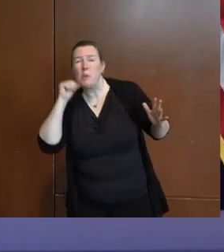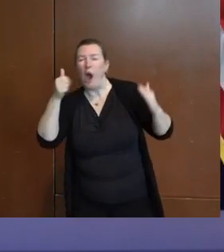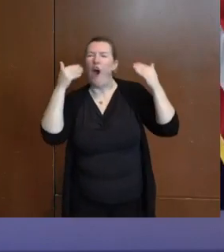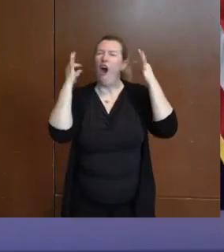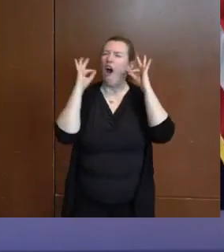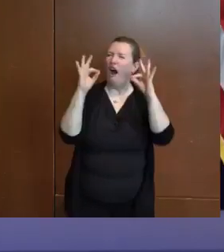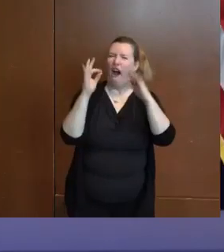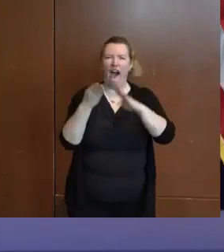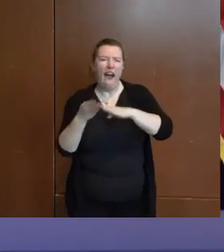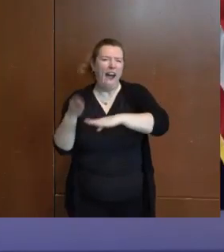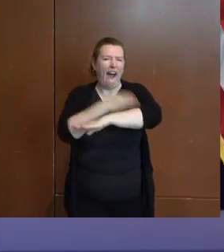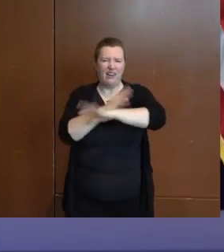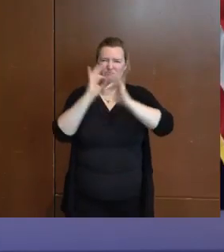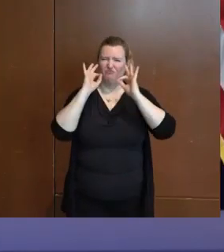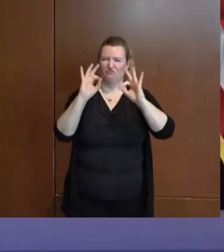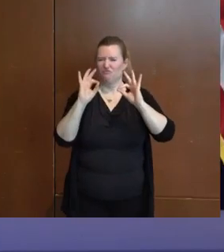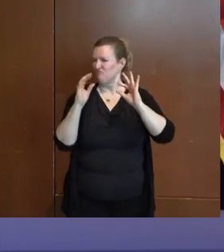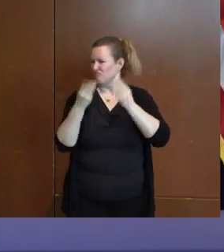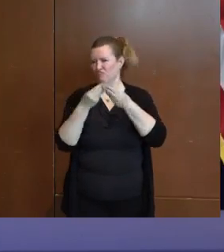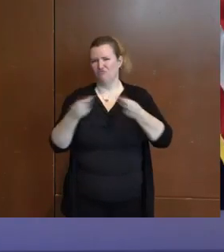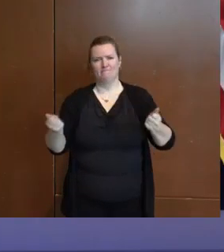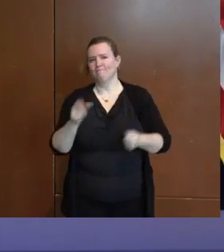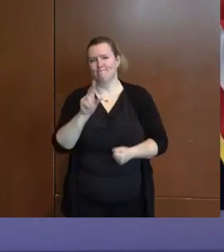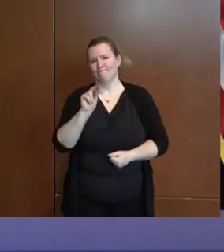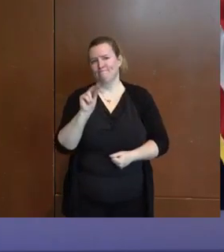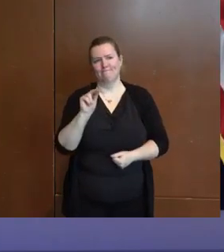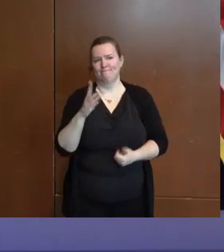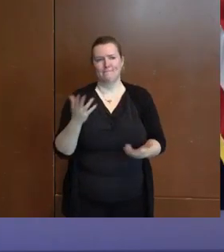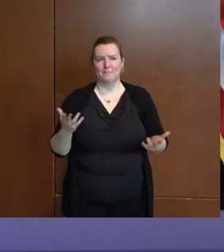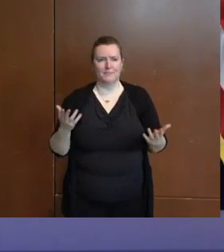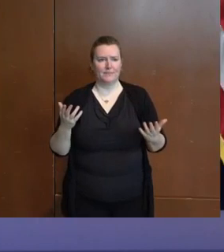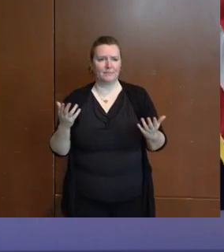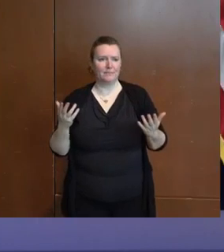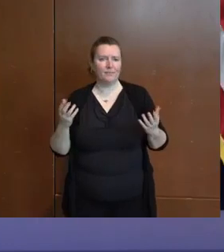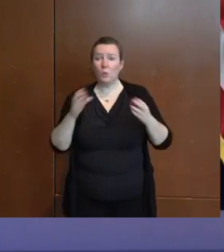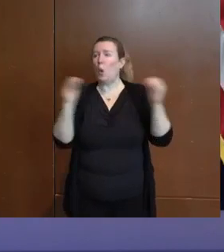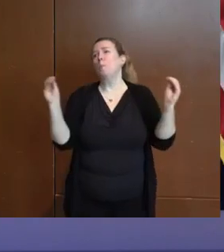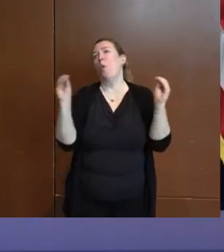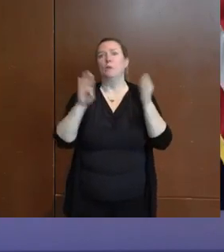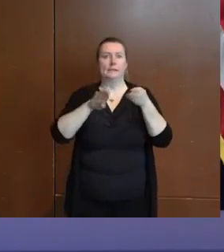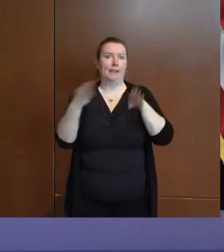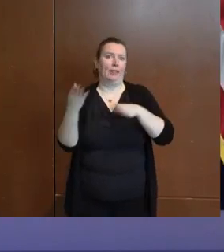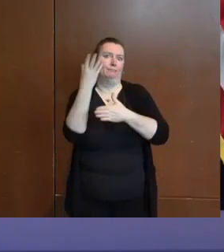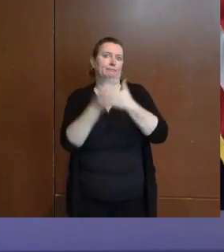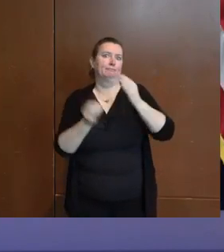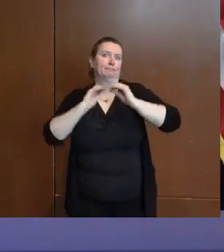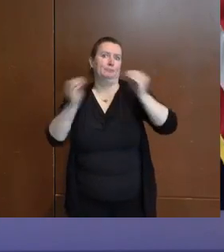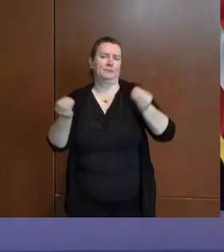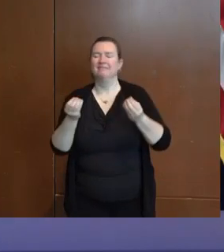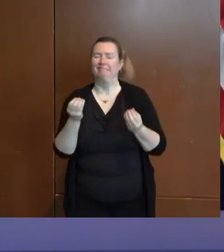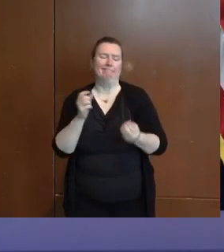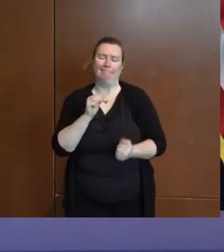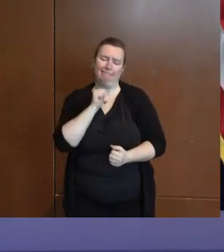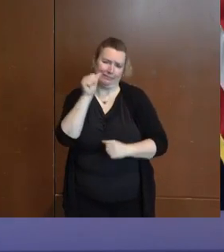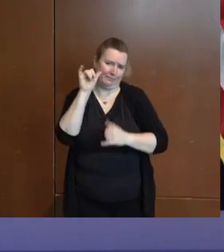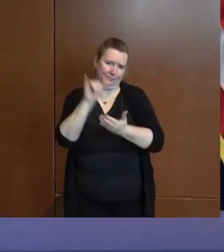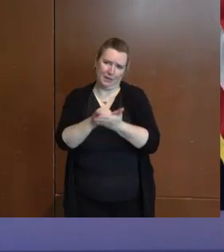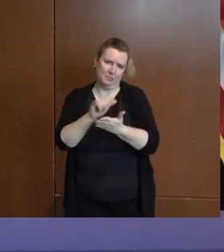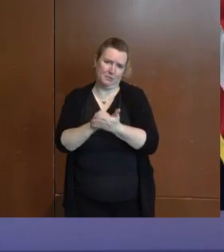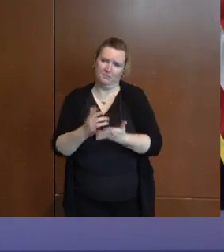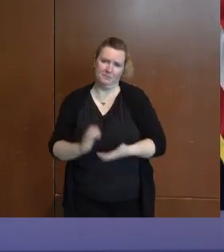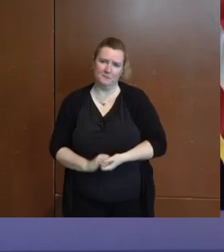lost 267 precious lives. I don't want anyone ever to look back on this day, March 31st, or any other day, and say